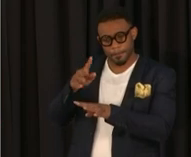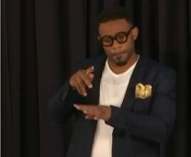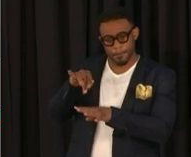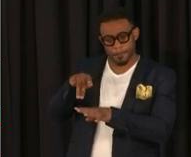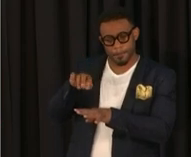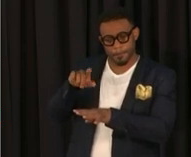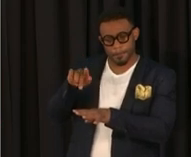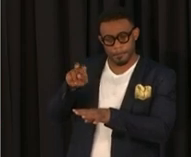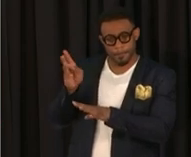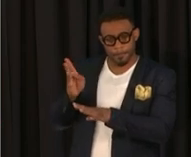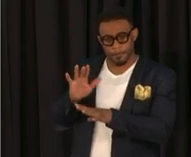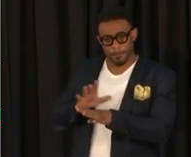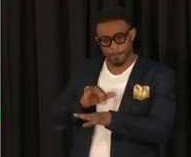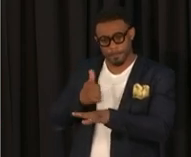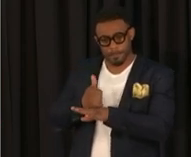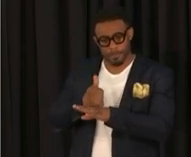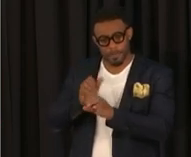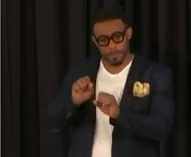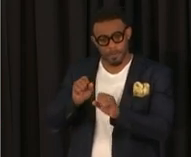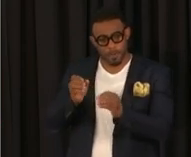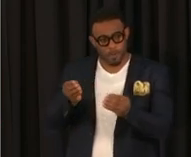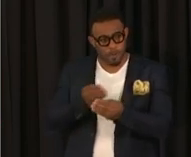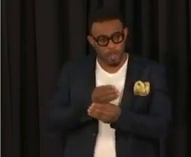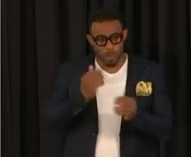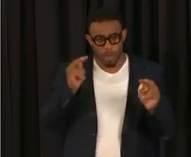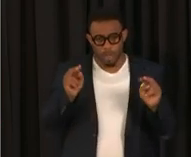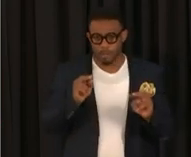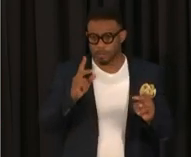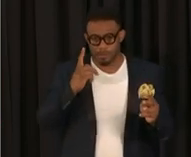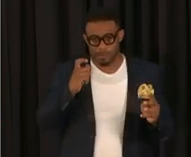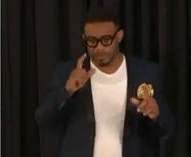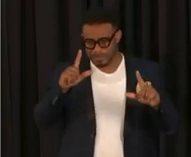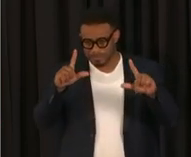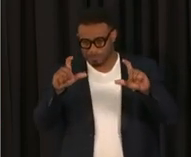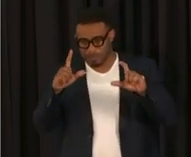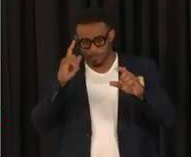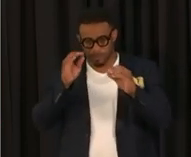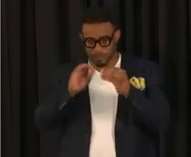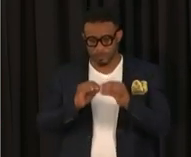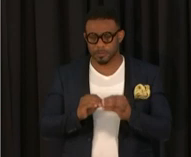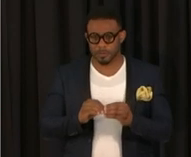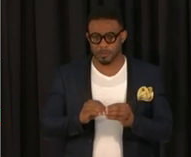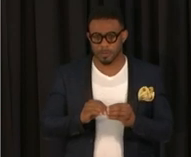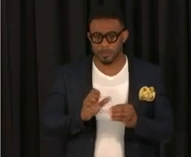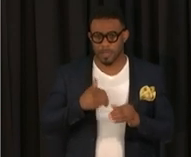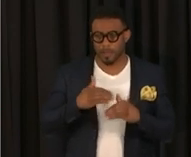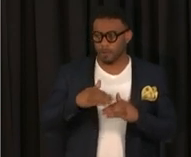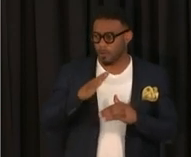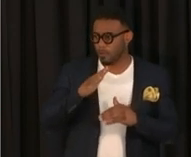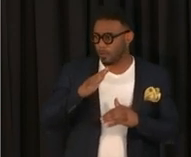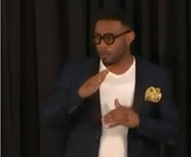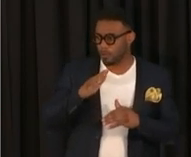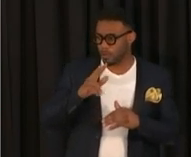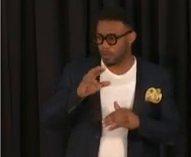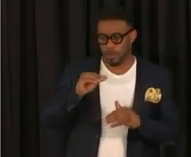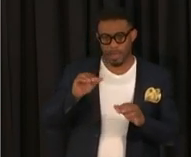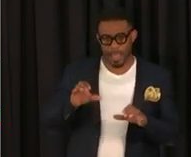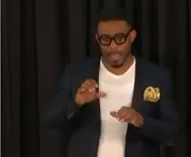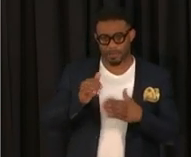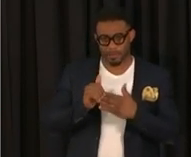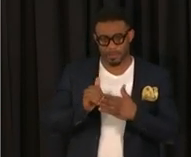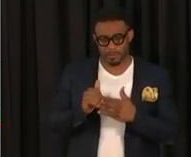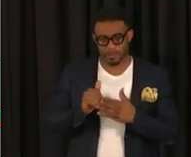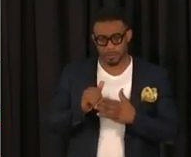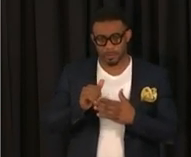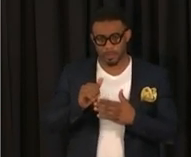robust set of possible transactions that we're looking at. So just a snapshot of numbers, you know, we have over 30 active